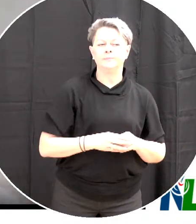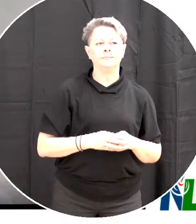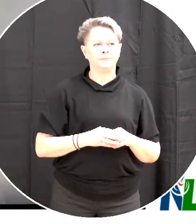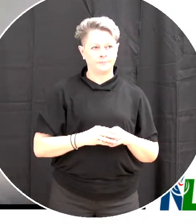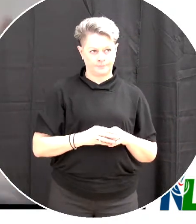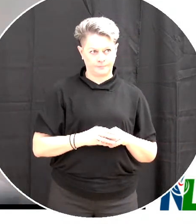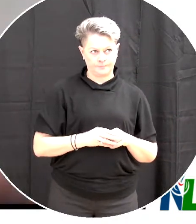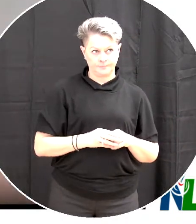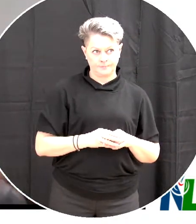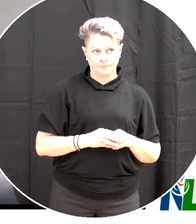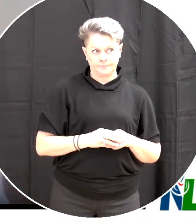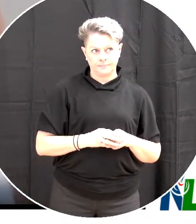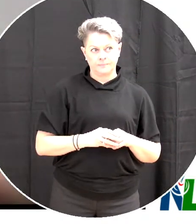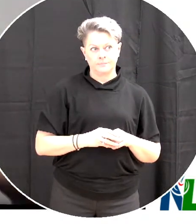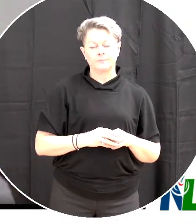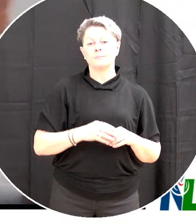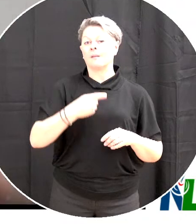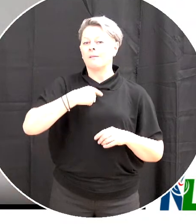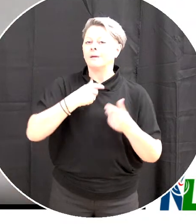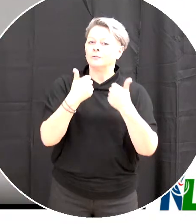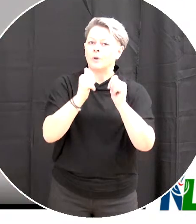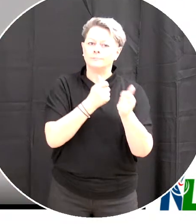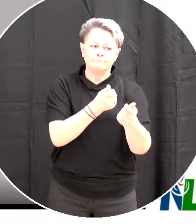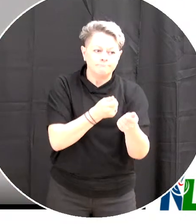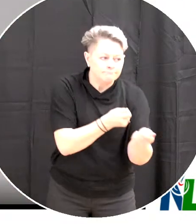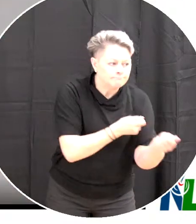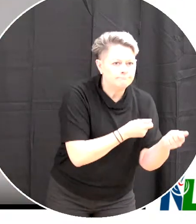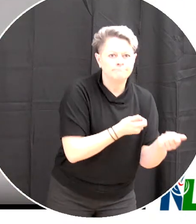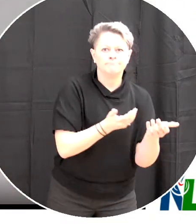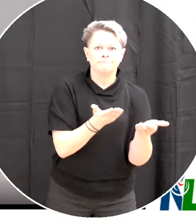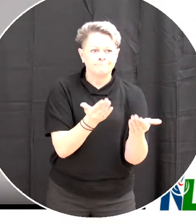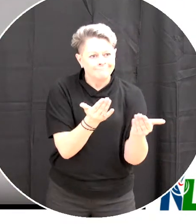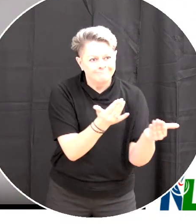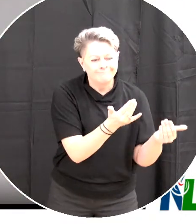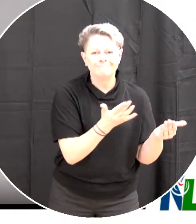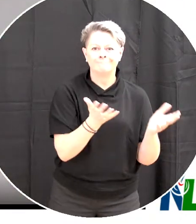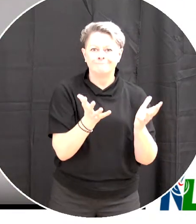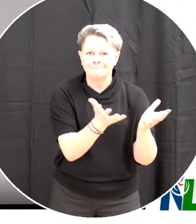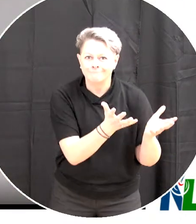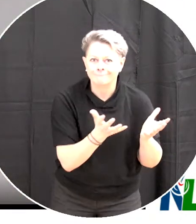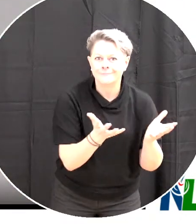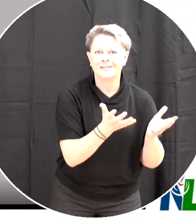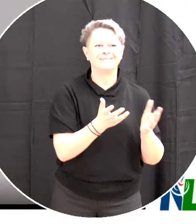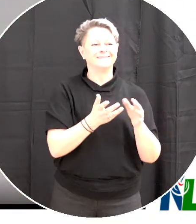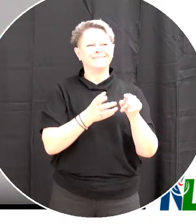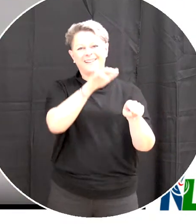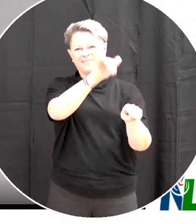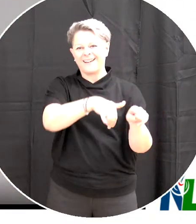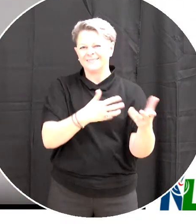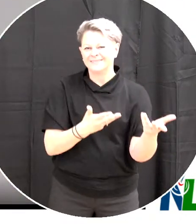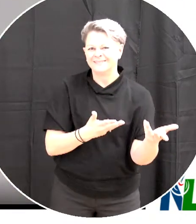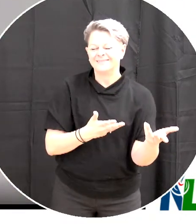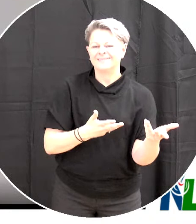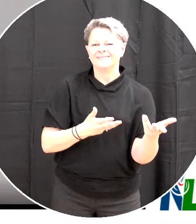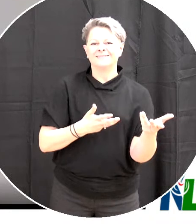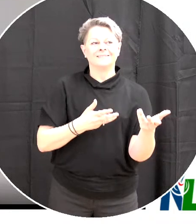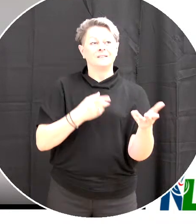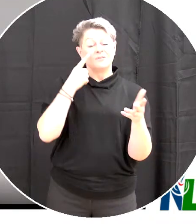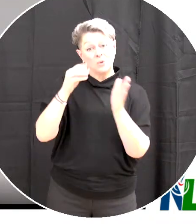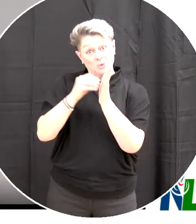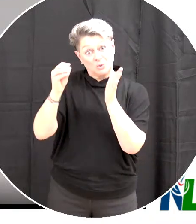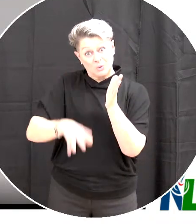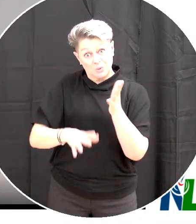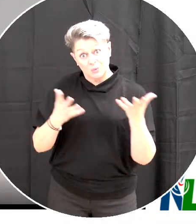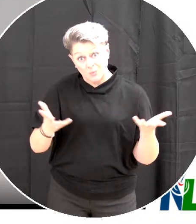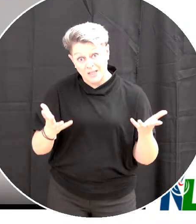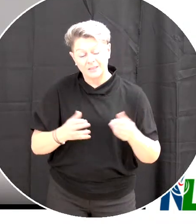of a push just to kind of engage them and talk to them as a little bit too. Just a little snapshot. For the students, this is preferable. I